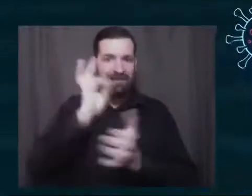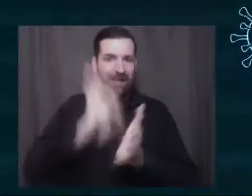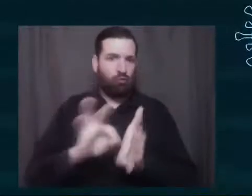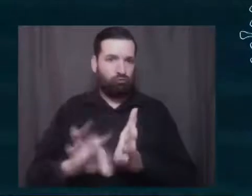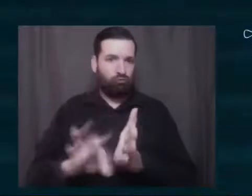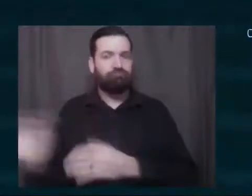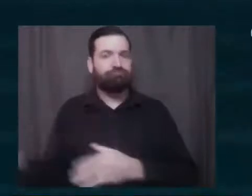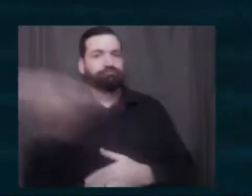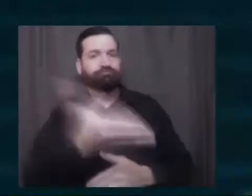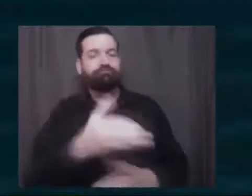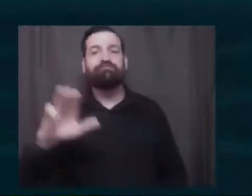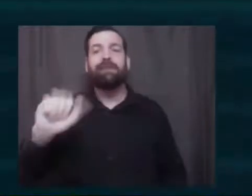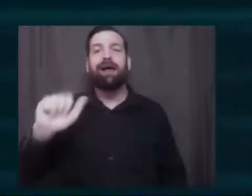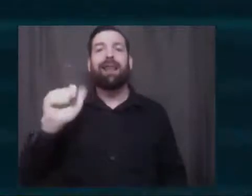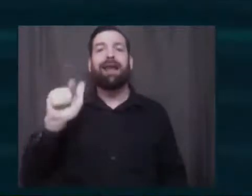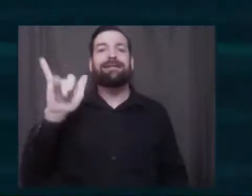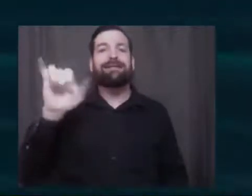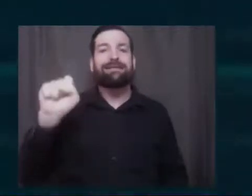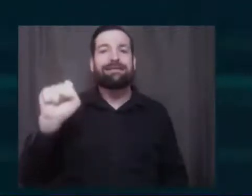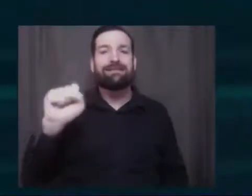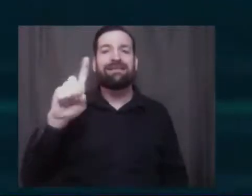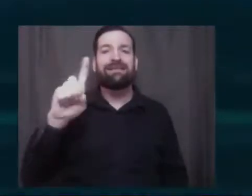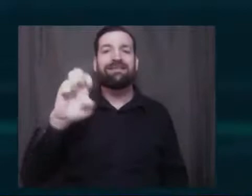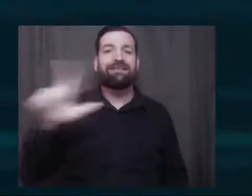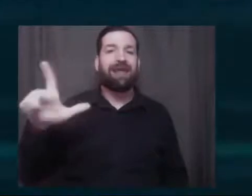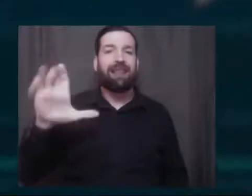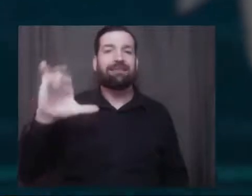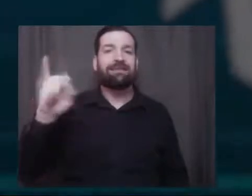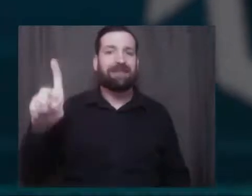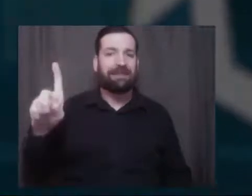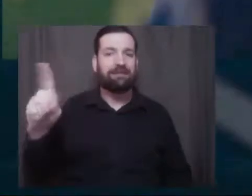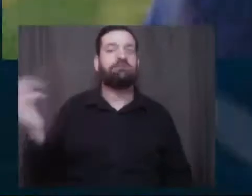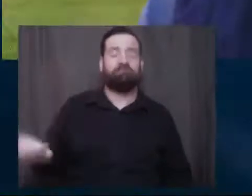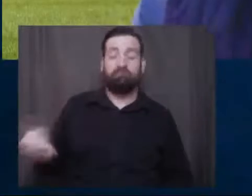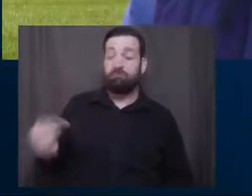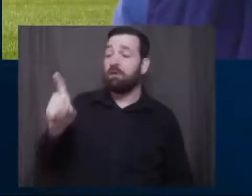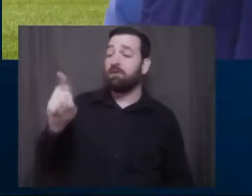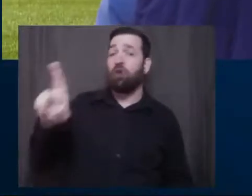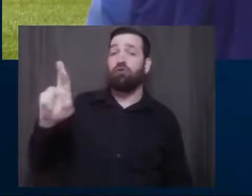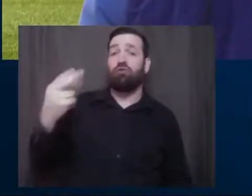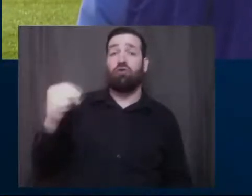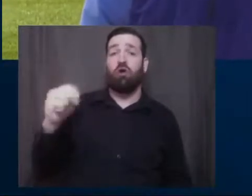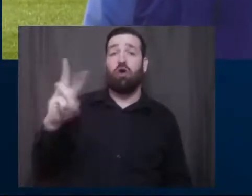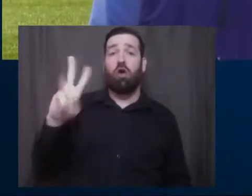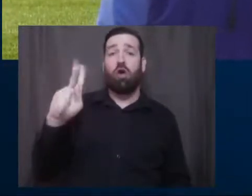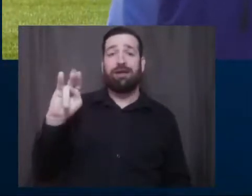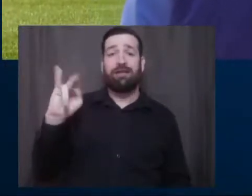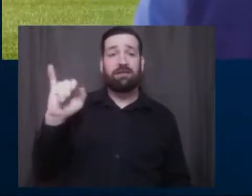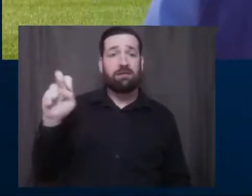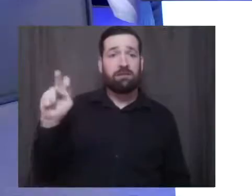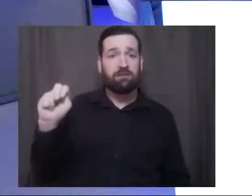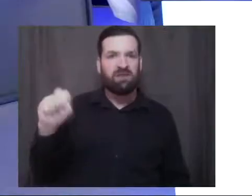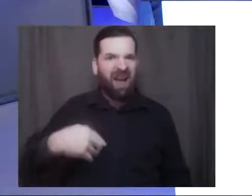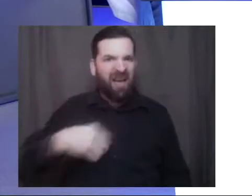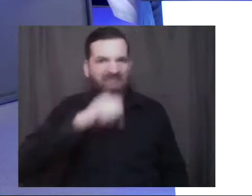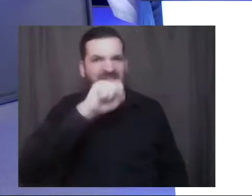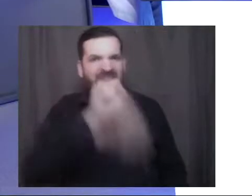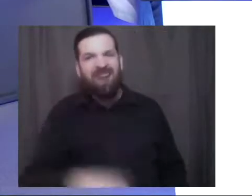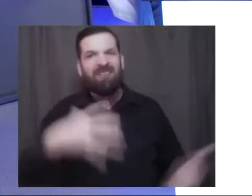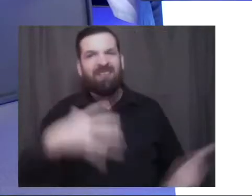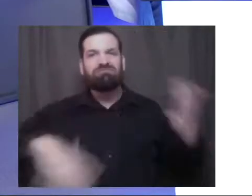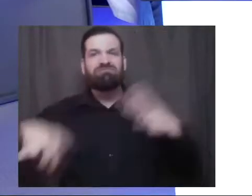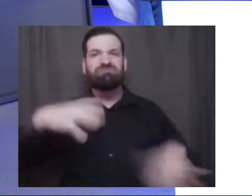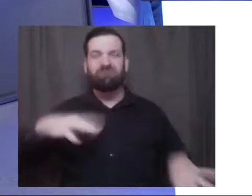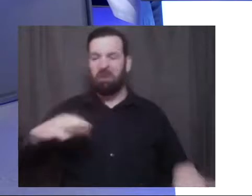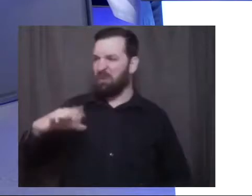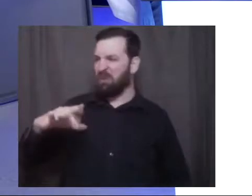is standing by with Dr. Hawkinson. I'll let you guys get us up to speed on our numbers. I'm loving the swag. Yeah. Jess looks good